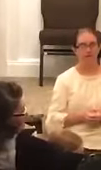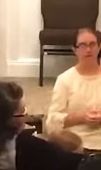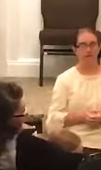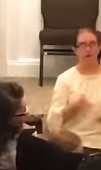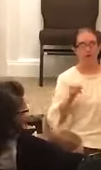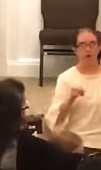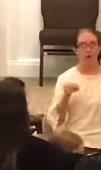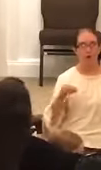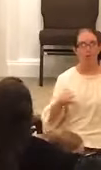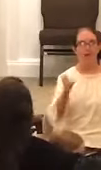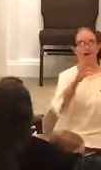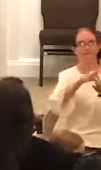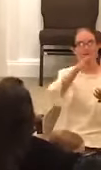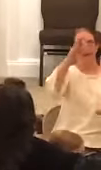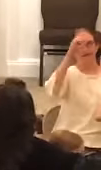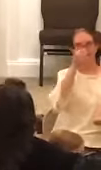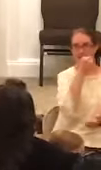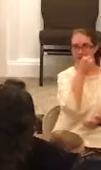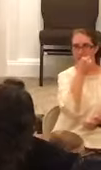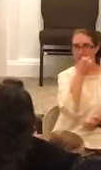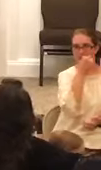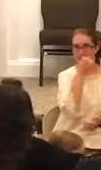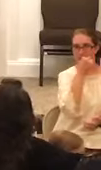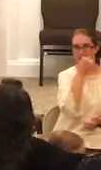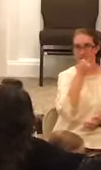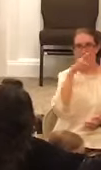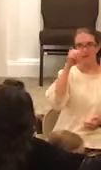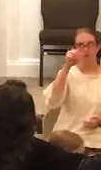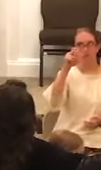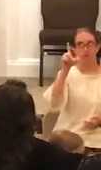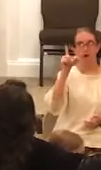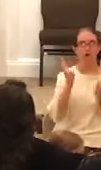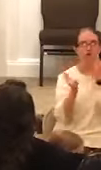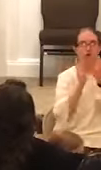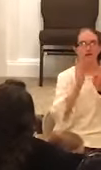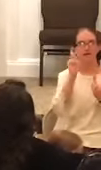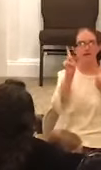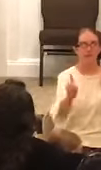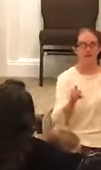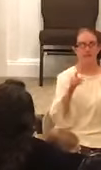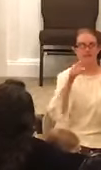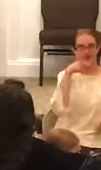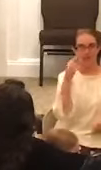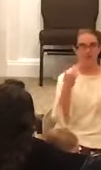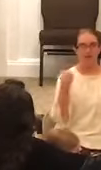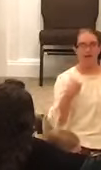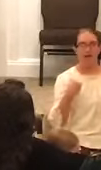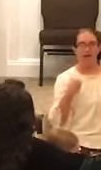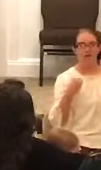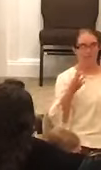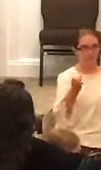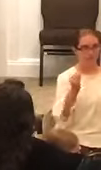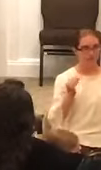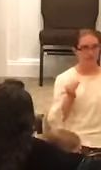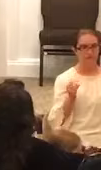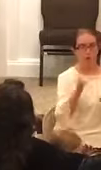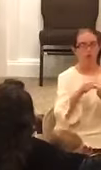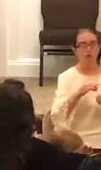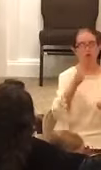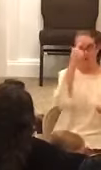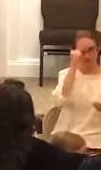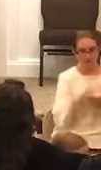have a way to find it. Hallelujah. Amen. But Paul, talking to these guys, said, have you received the Holy Ghost since